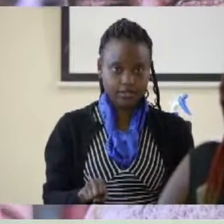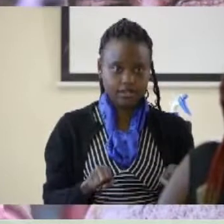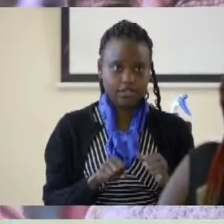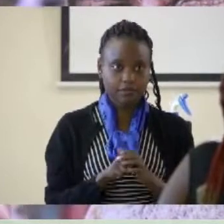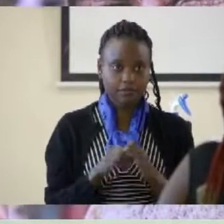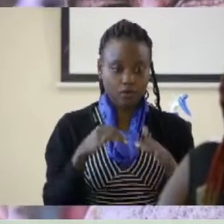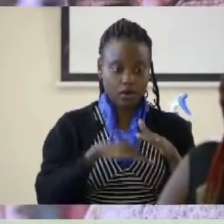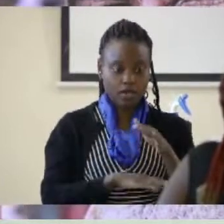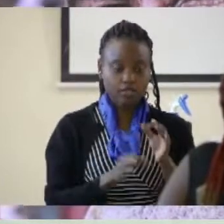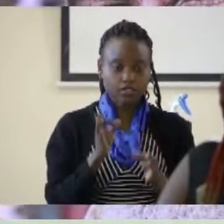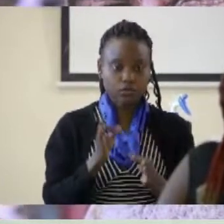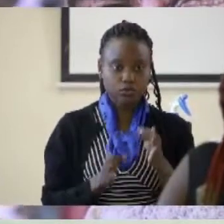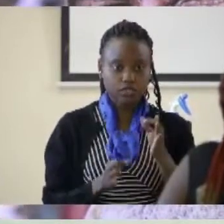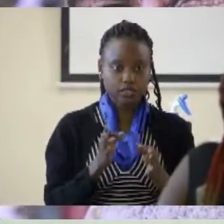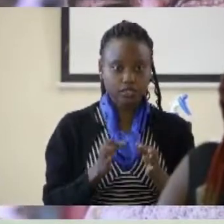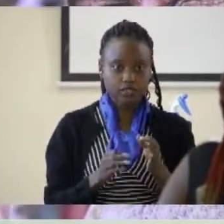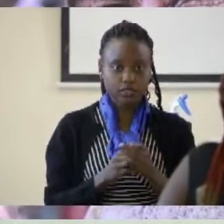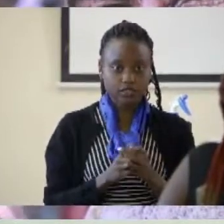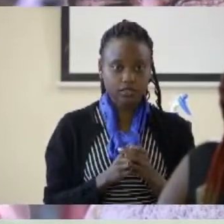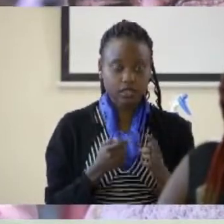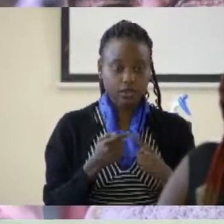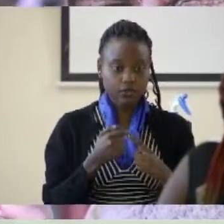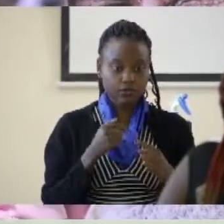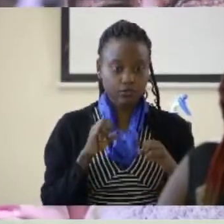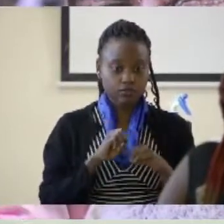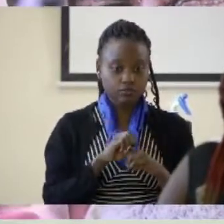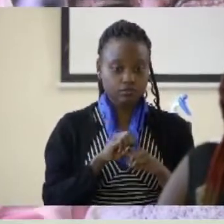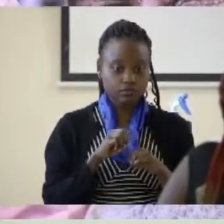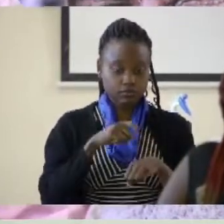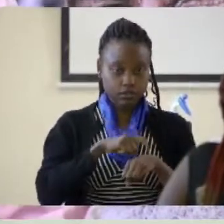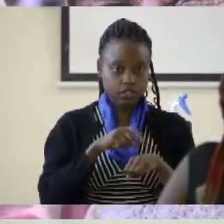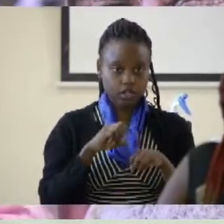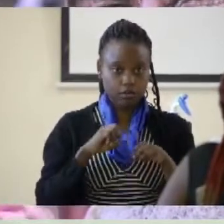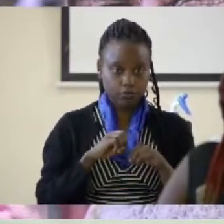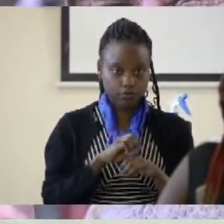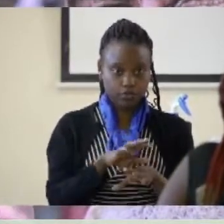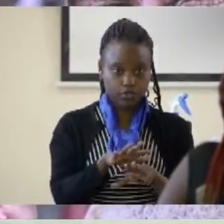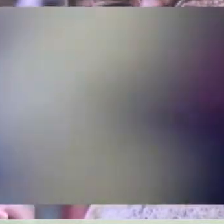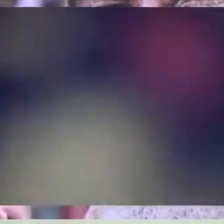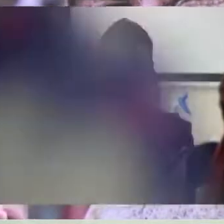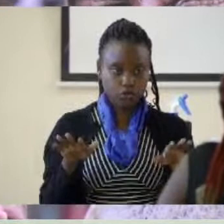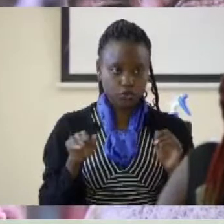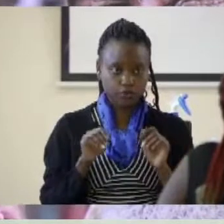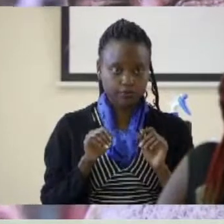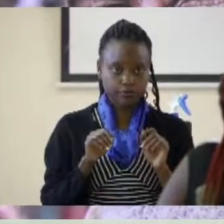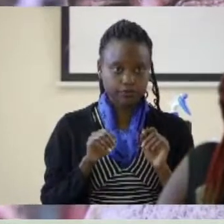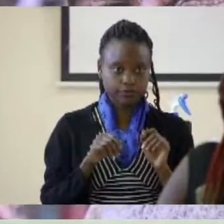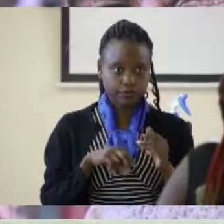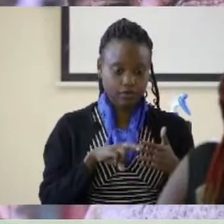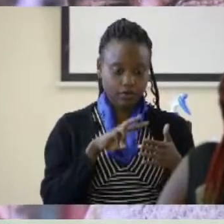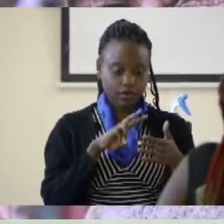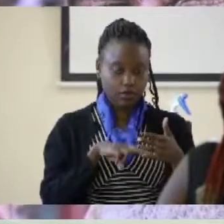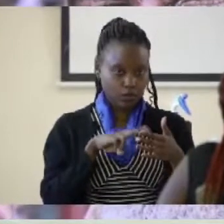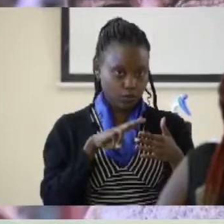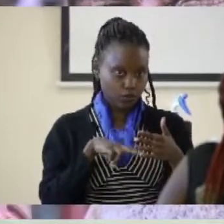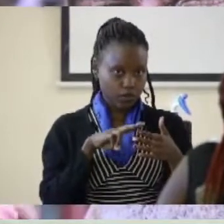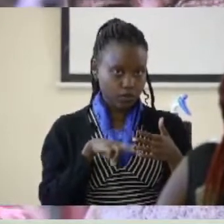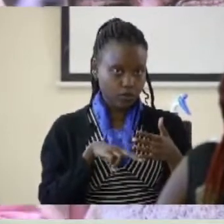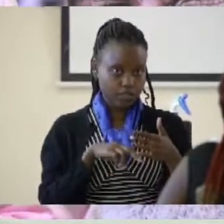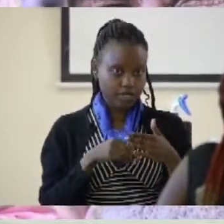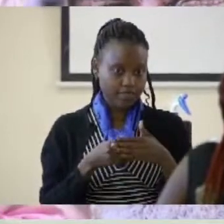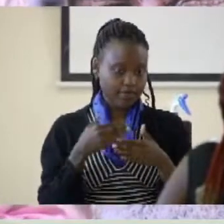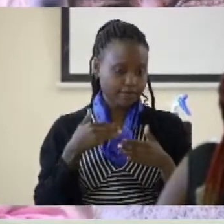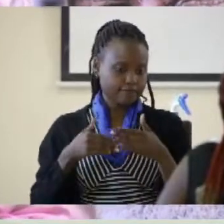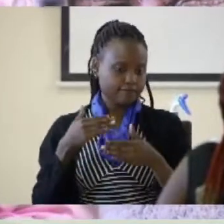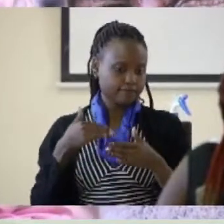on access to justice since the devolution was put in place. We looked at the previous